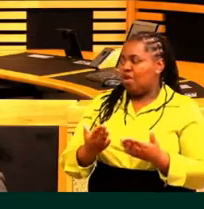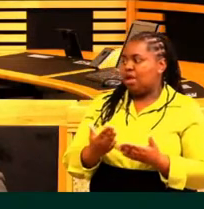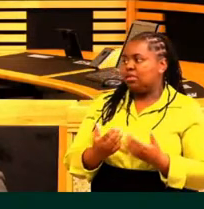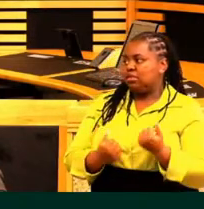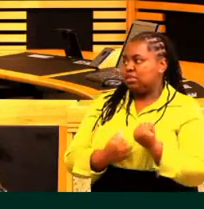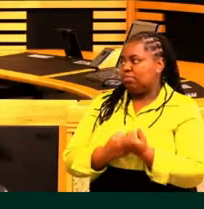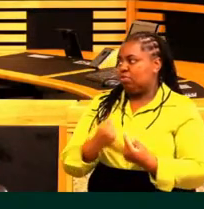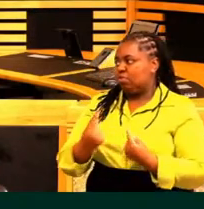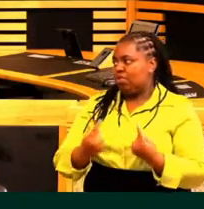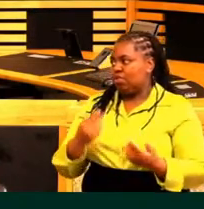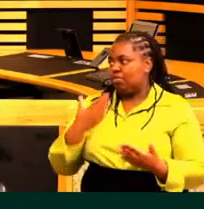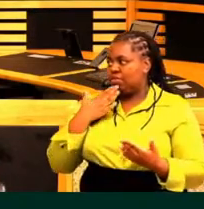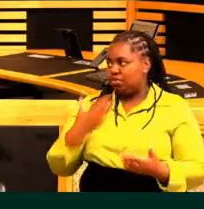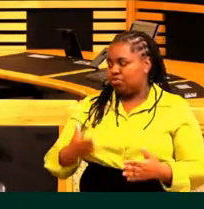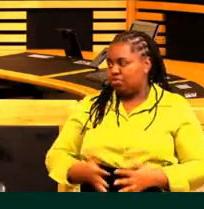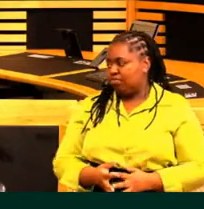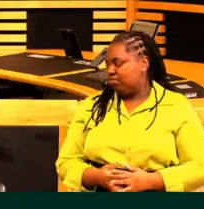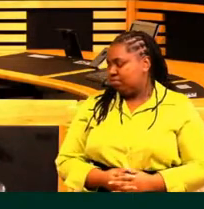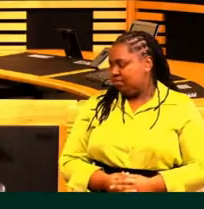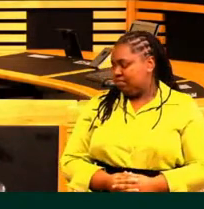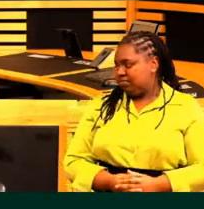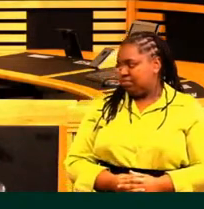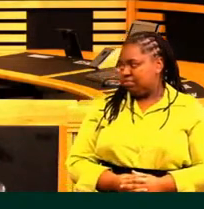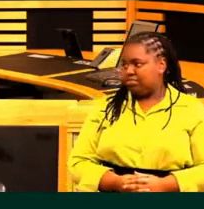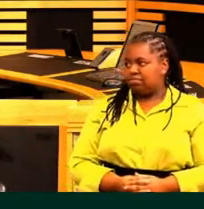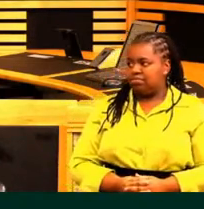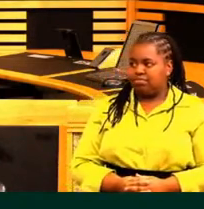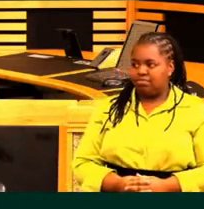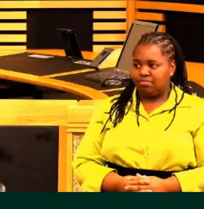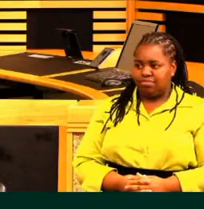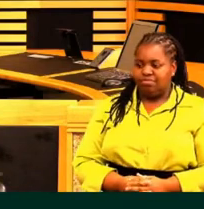another thank you another member